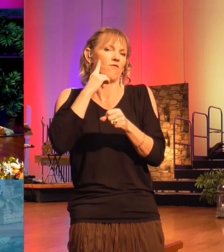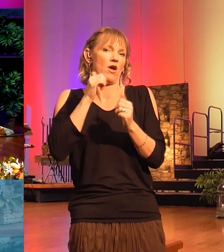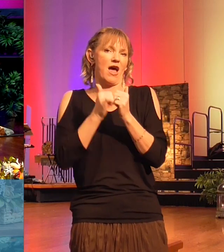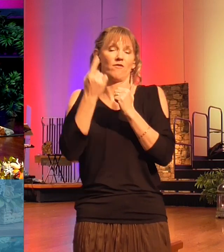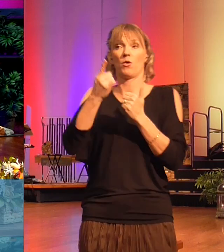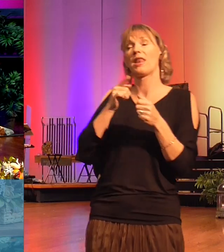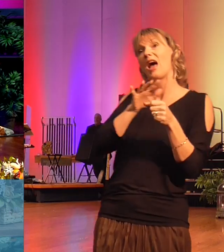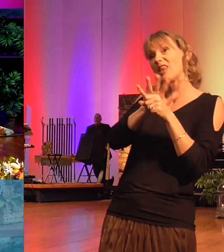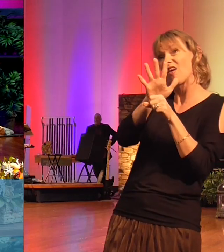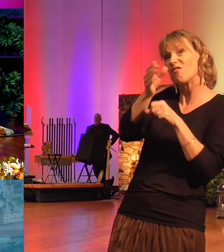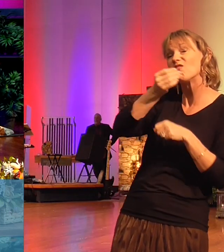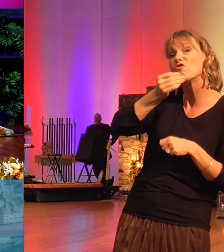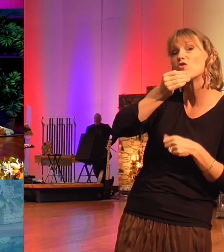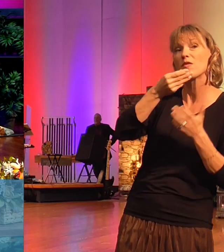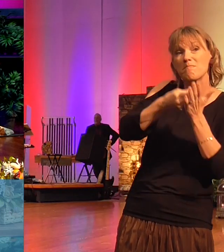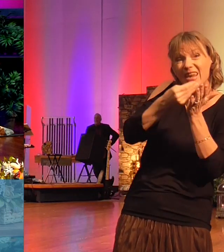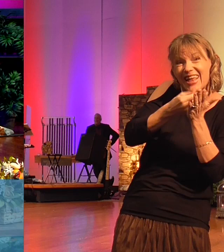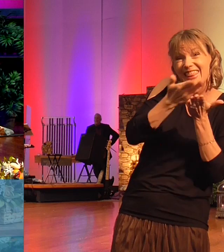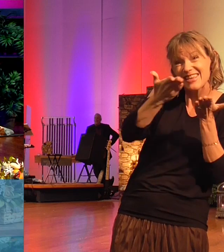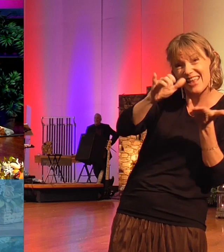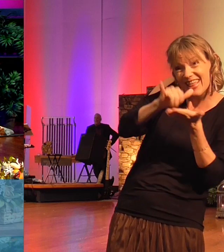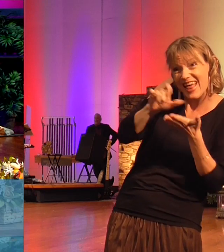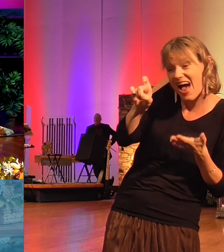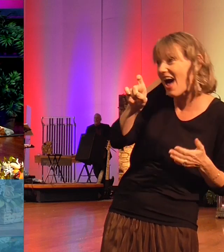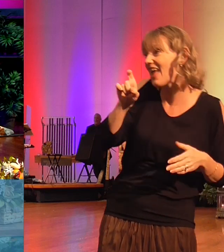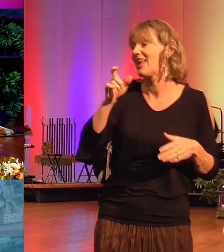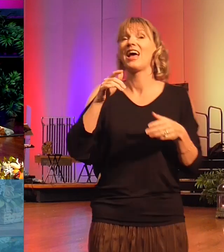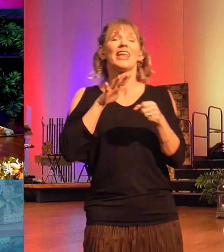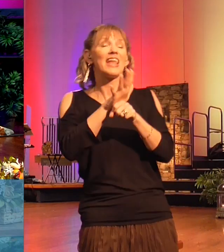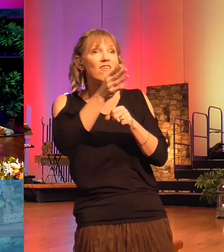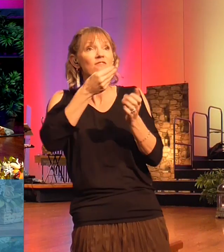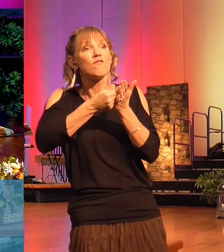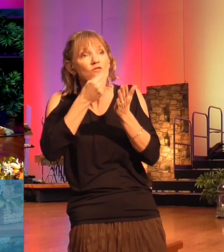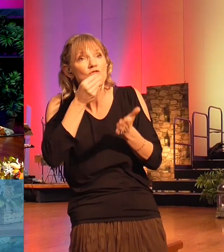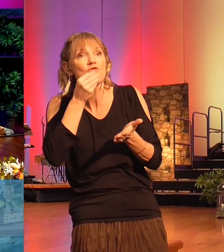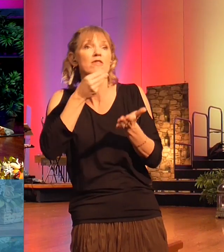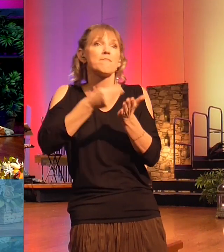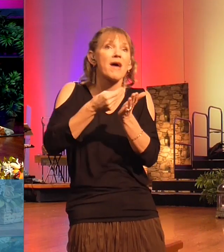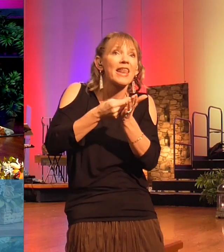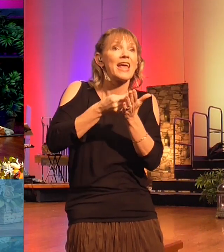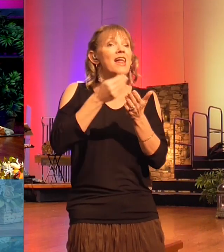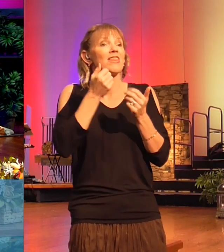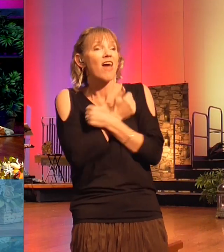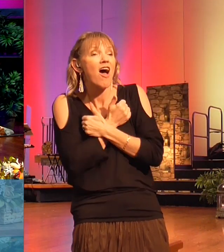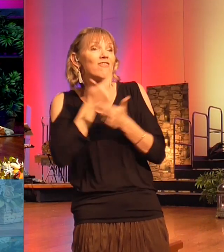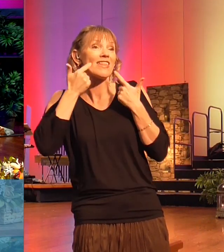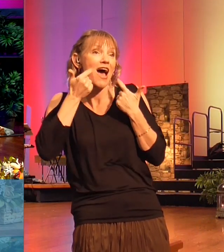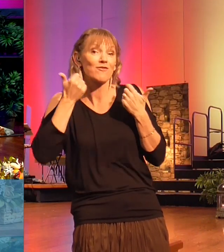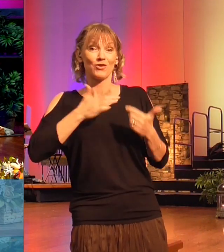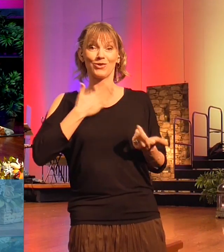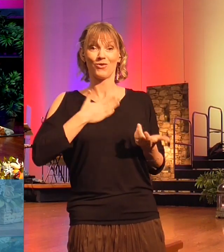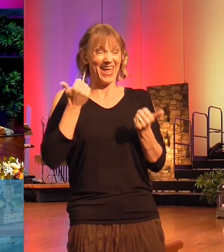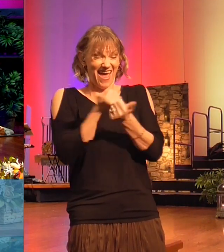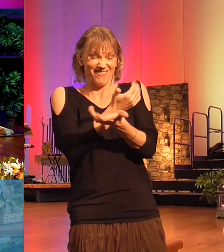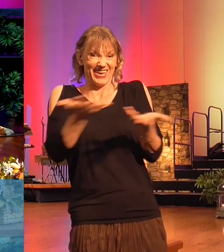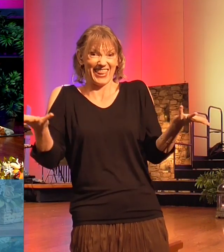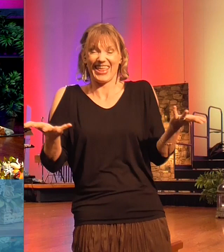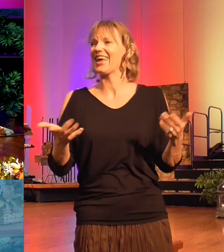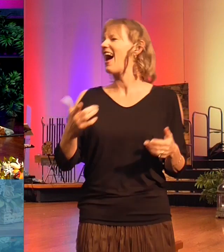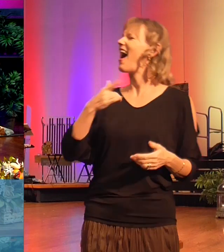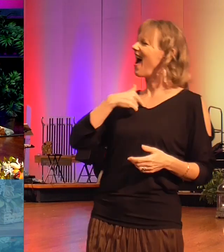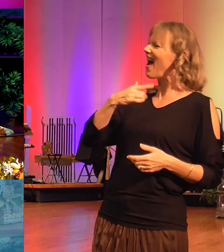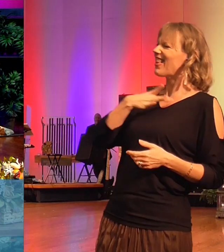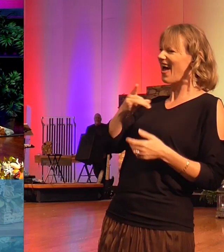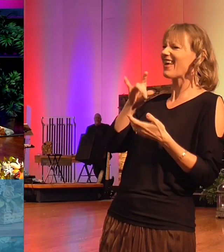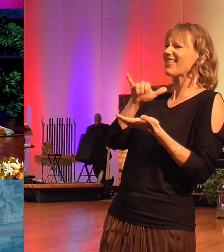food and money and stuff like that? Enough food, money, love, laughter, and joy. Enough everything. I like that.